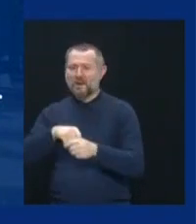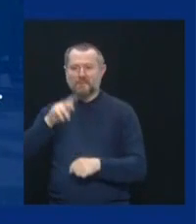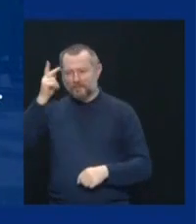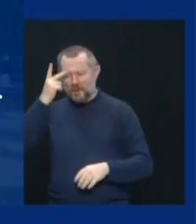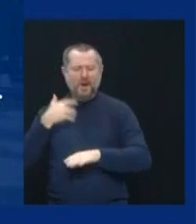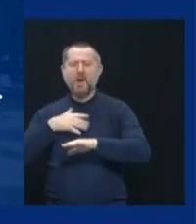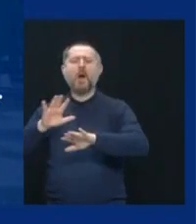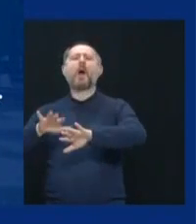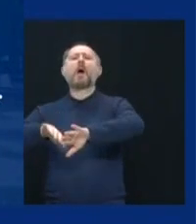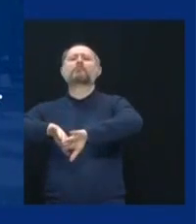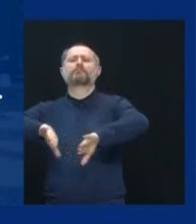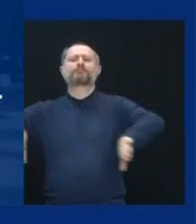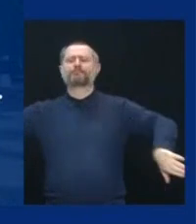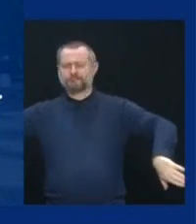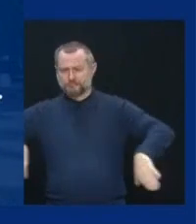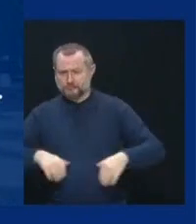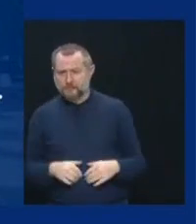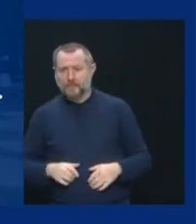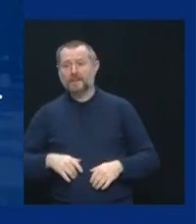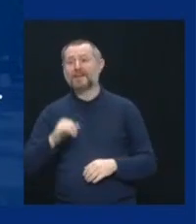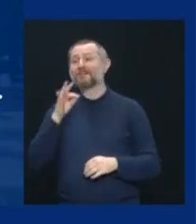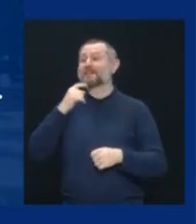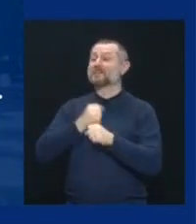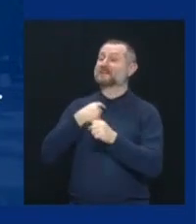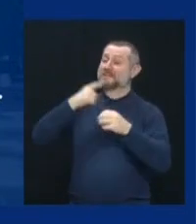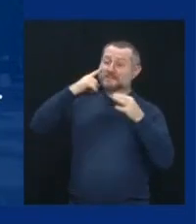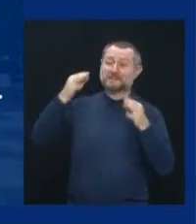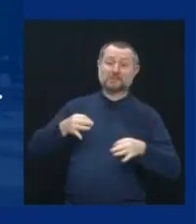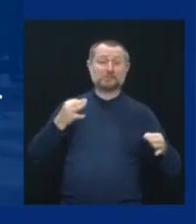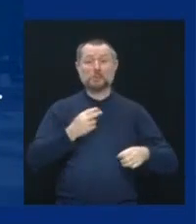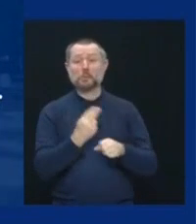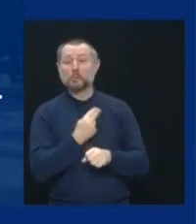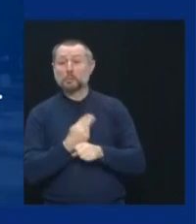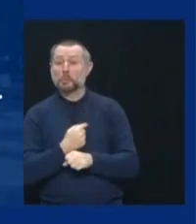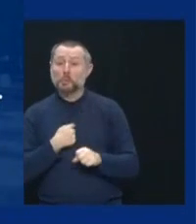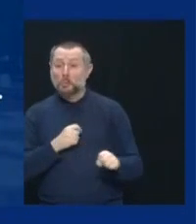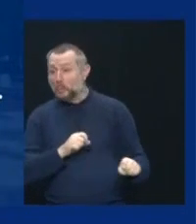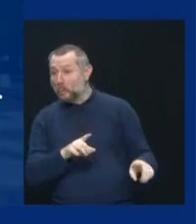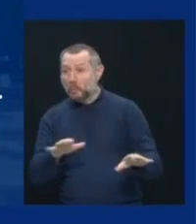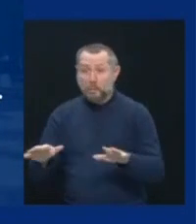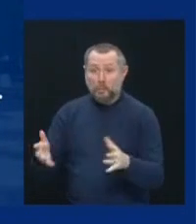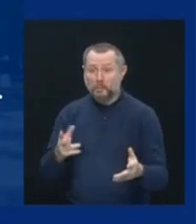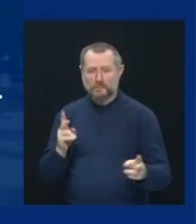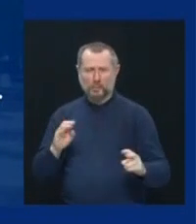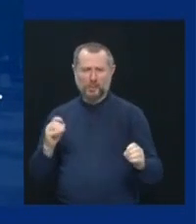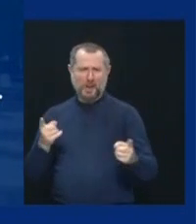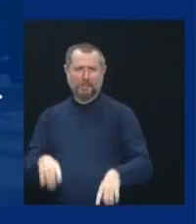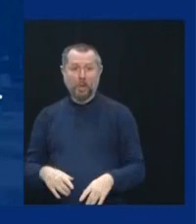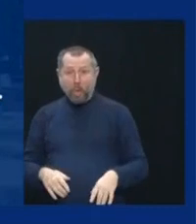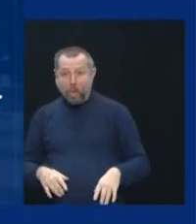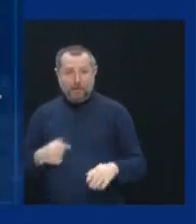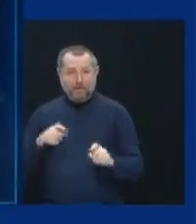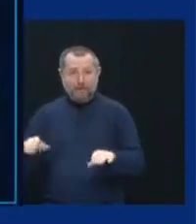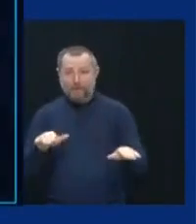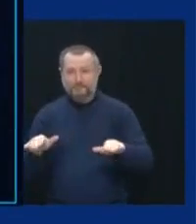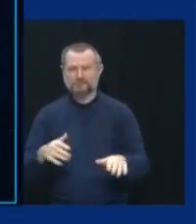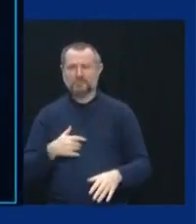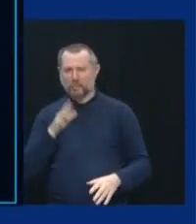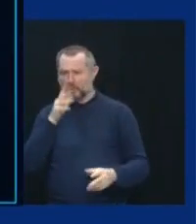If you made these decisions by a poll, none of them would happen, and more people would